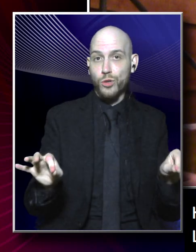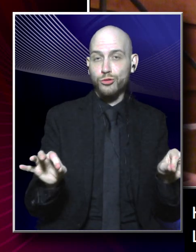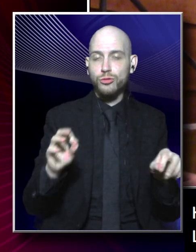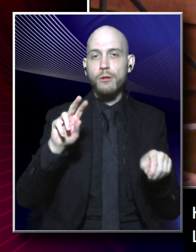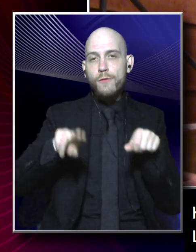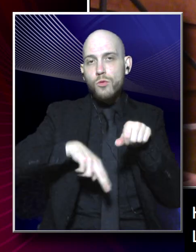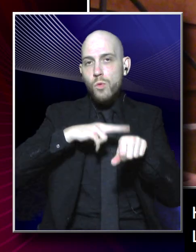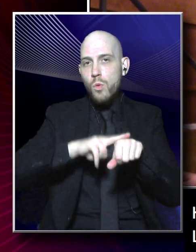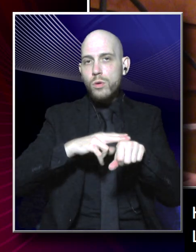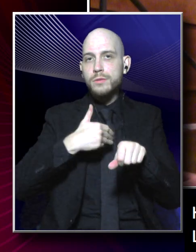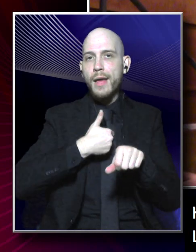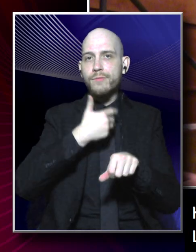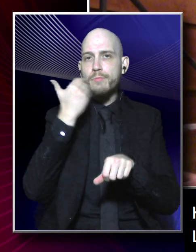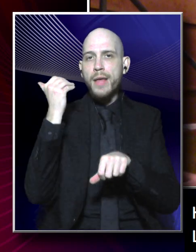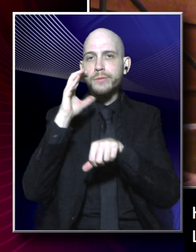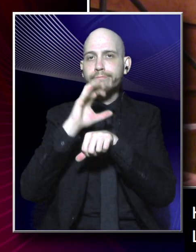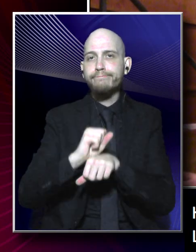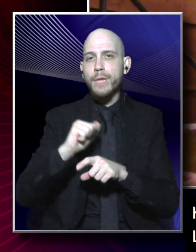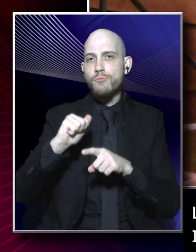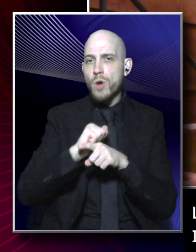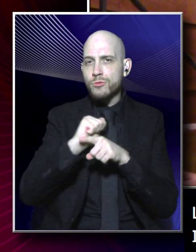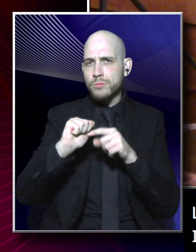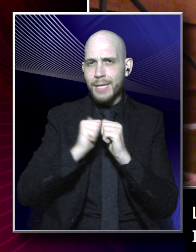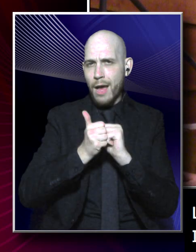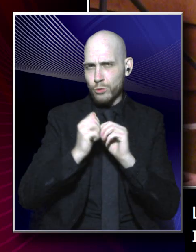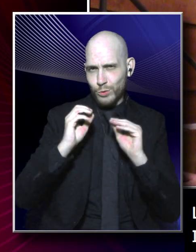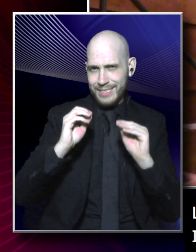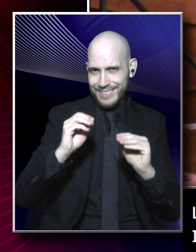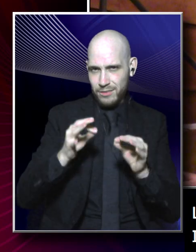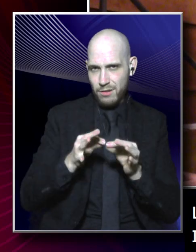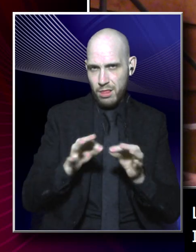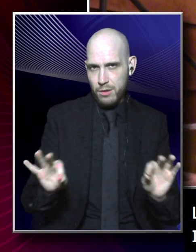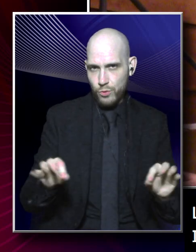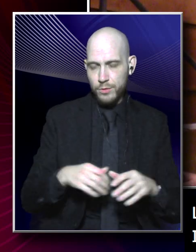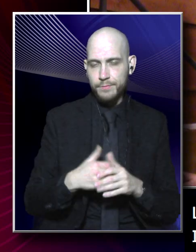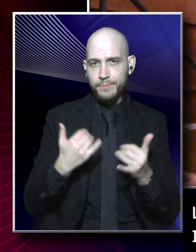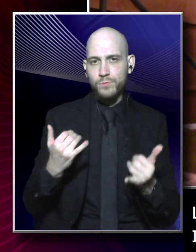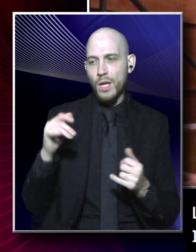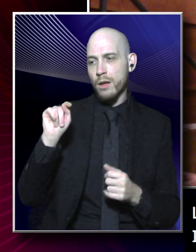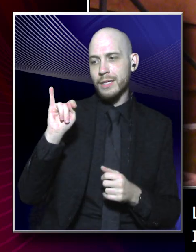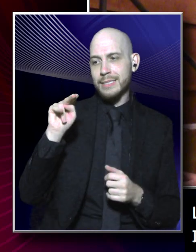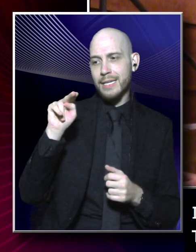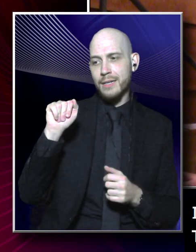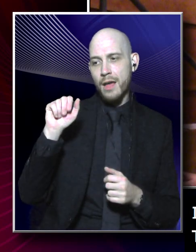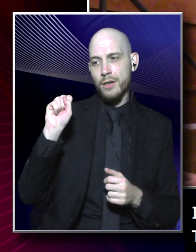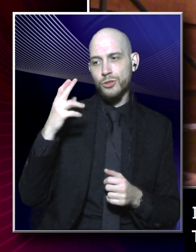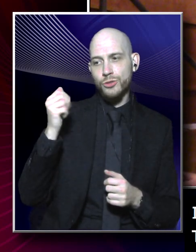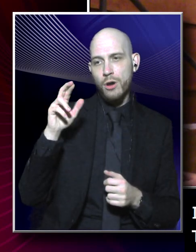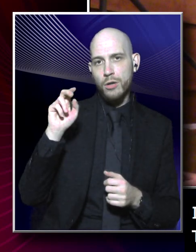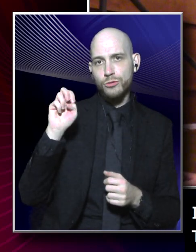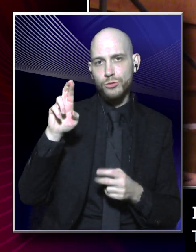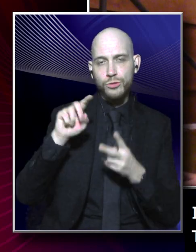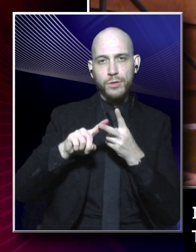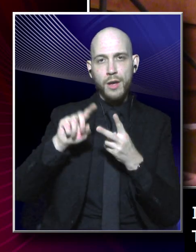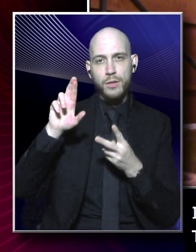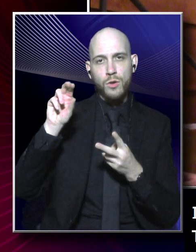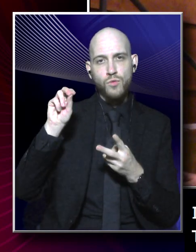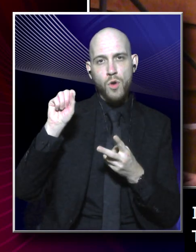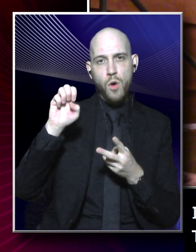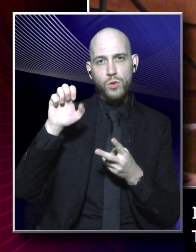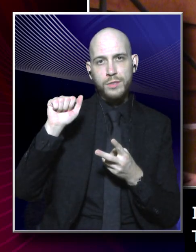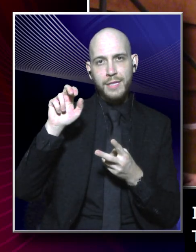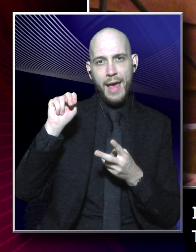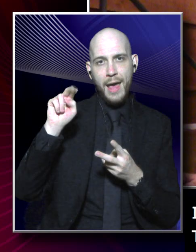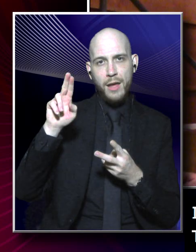practices involved in how to teach a language. And so right now, Tina Schartzer, Rose Andrea Kohler are finding other people within